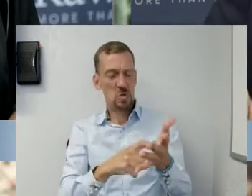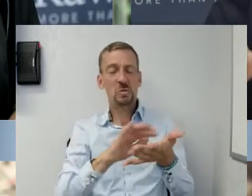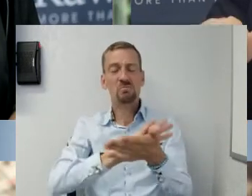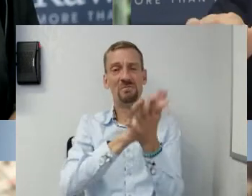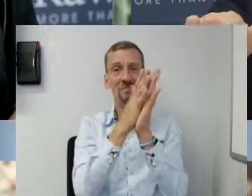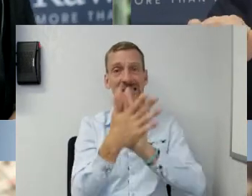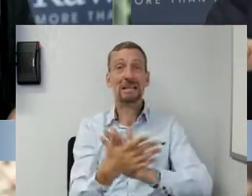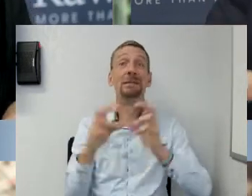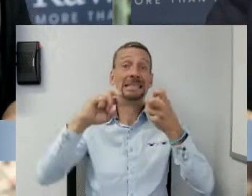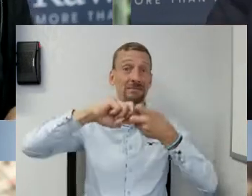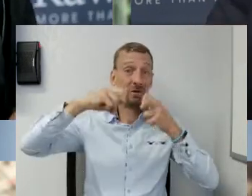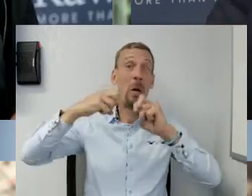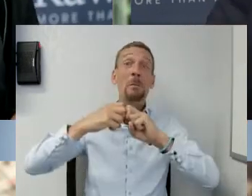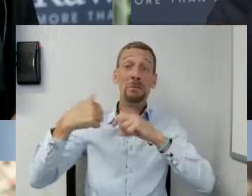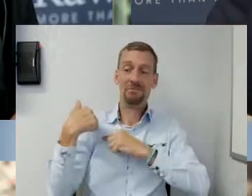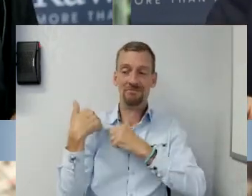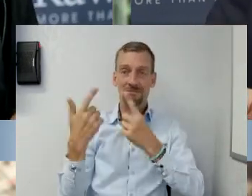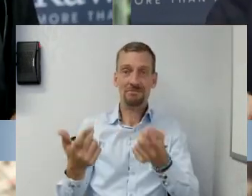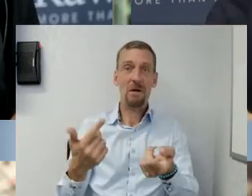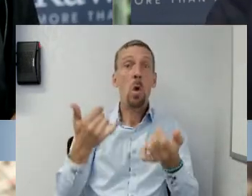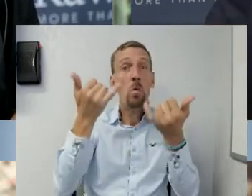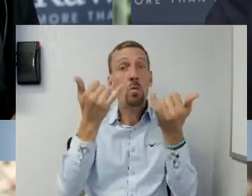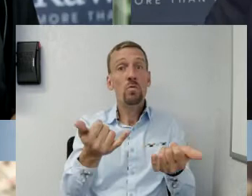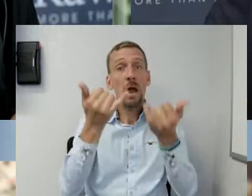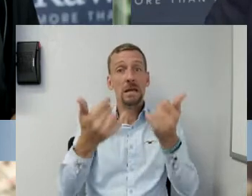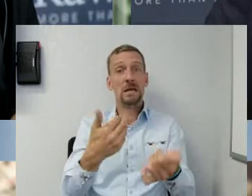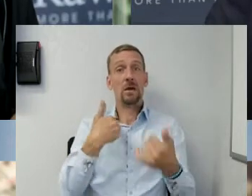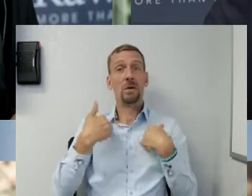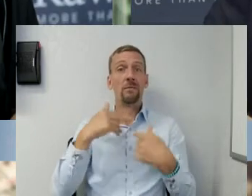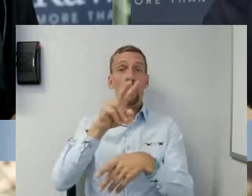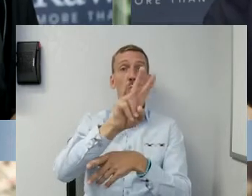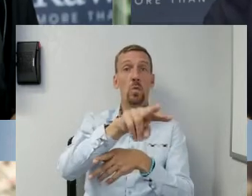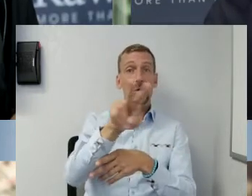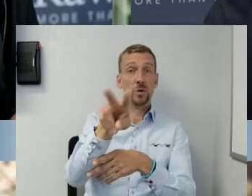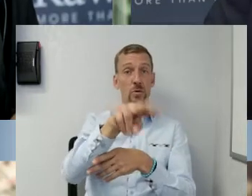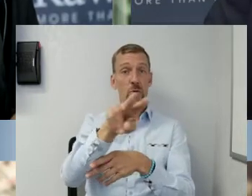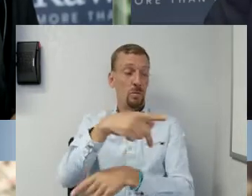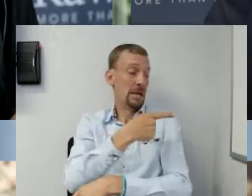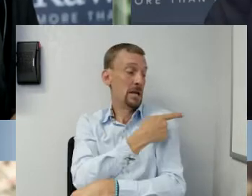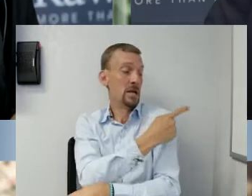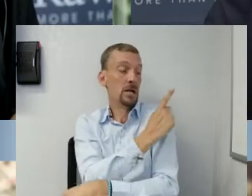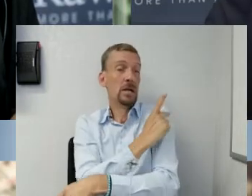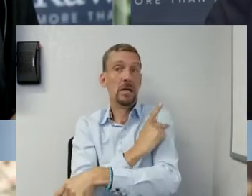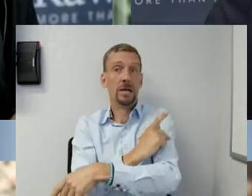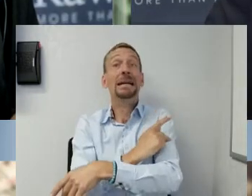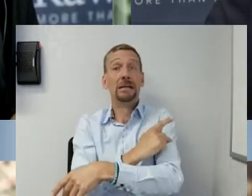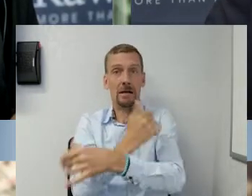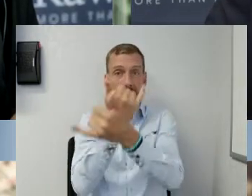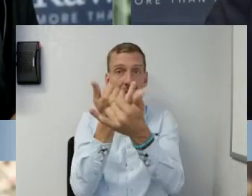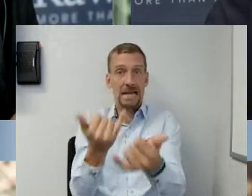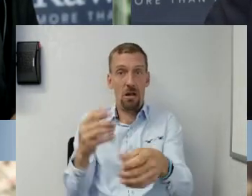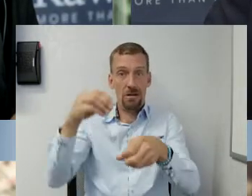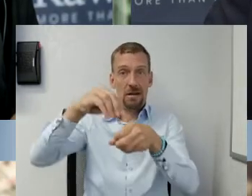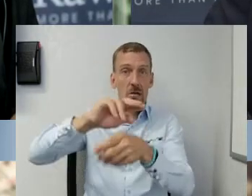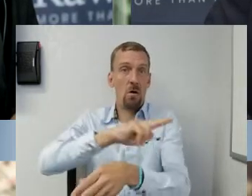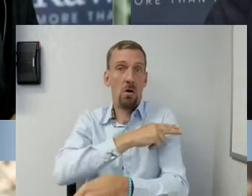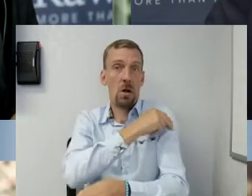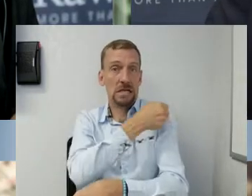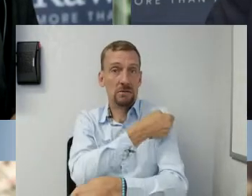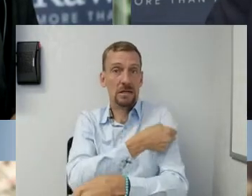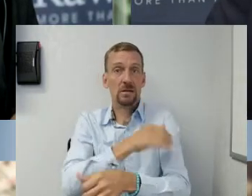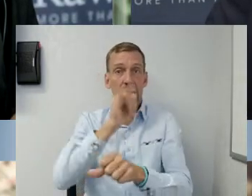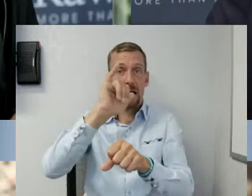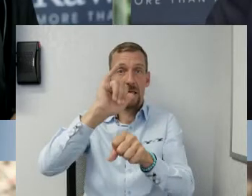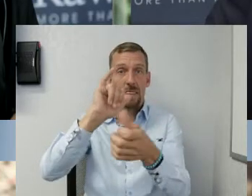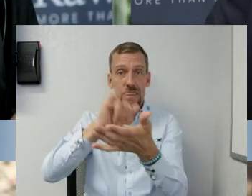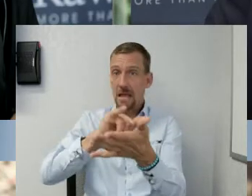now, is right now we have 22 patients that are in the hospital that are